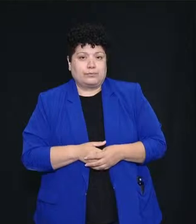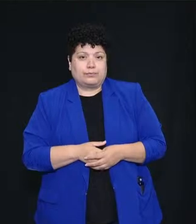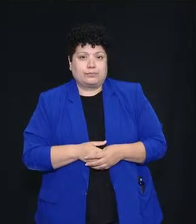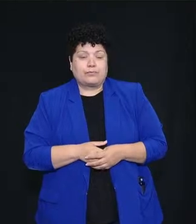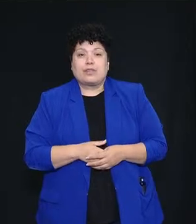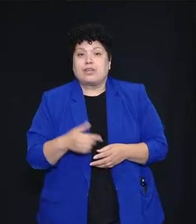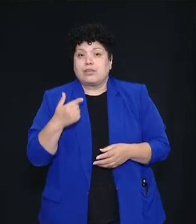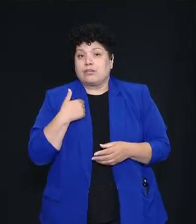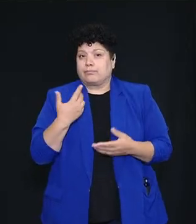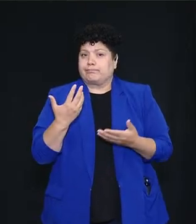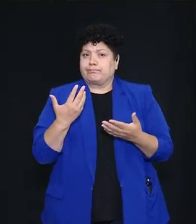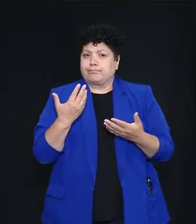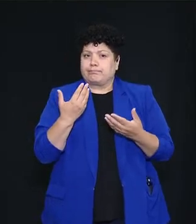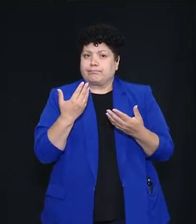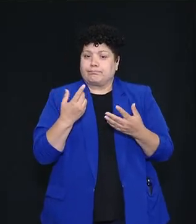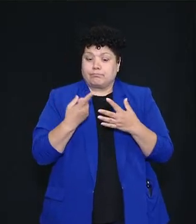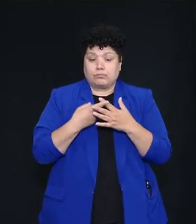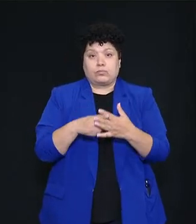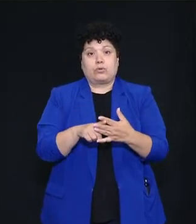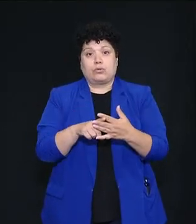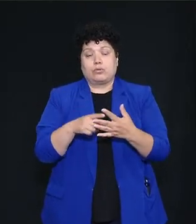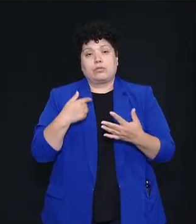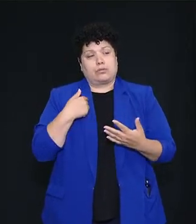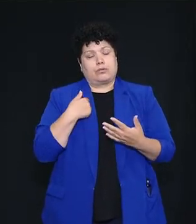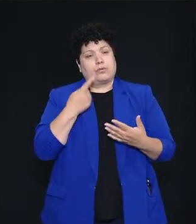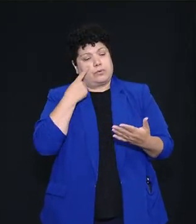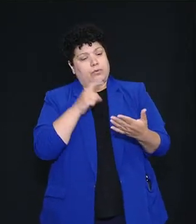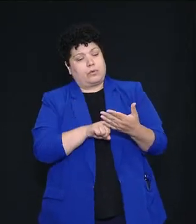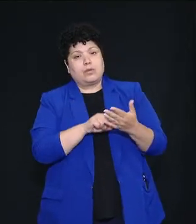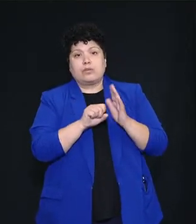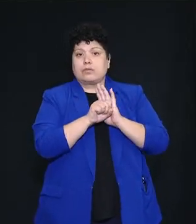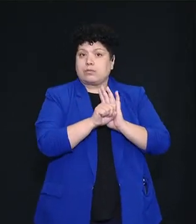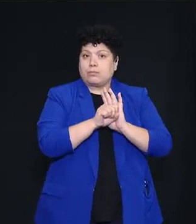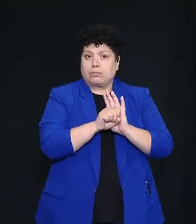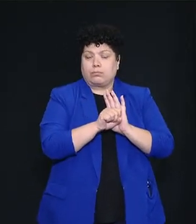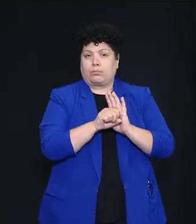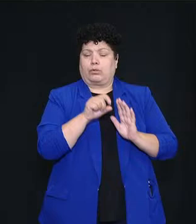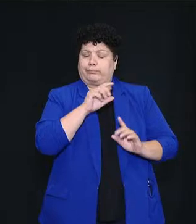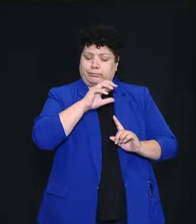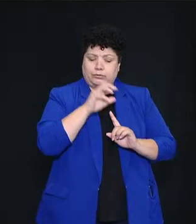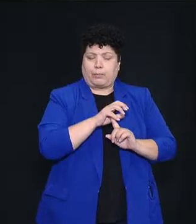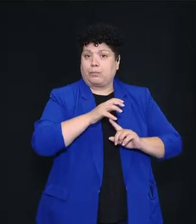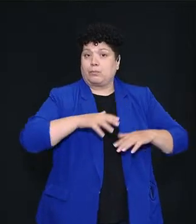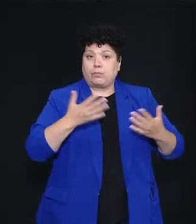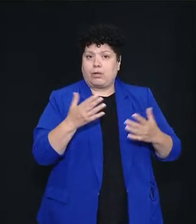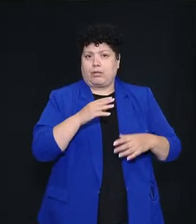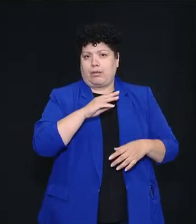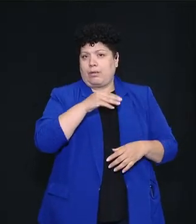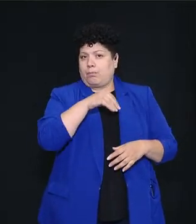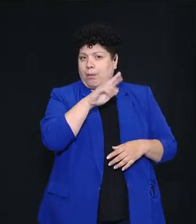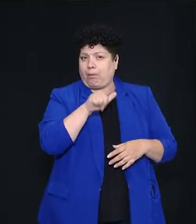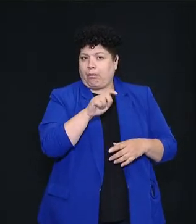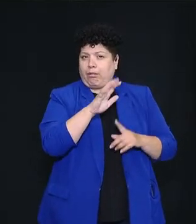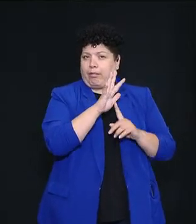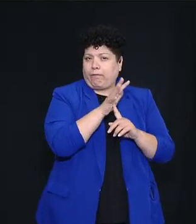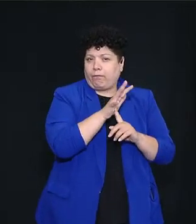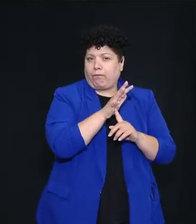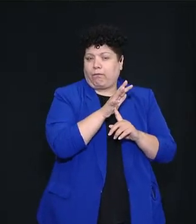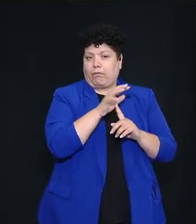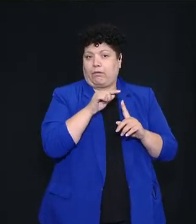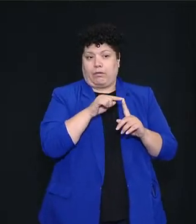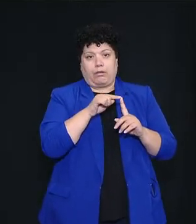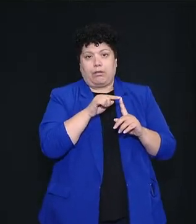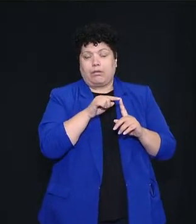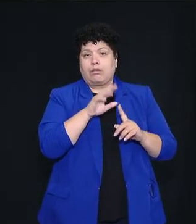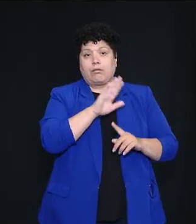I would like to take as my starting point the symbol par excellence of these lands, the maple leaf, which, starting